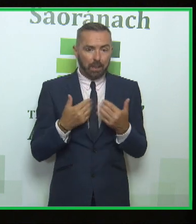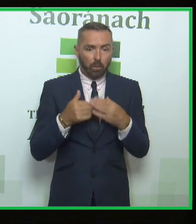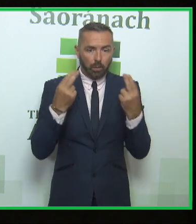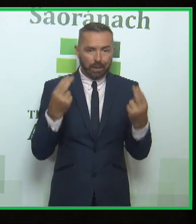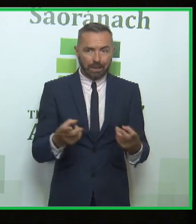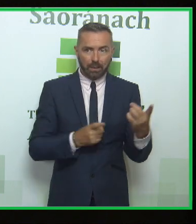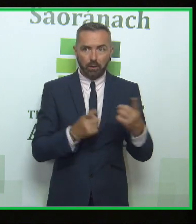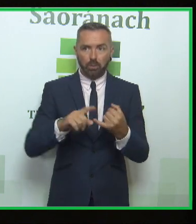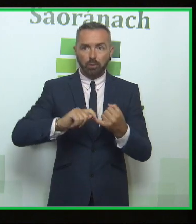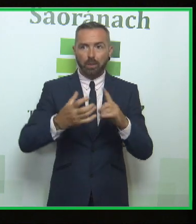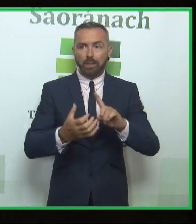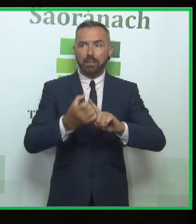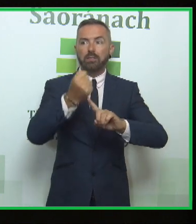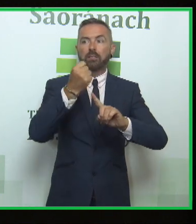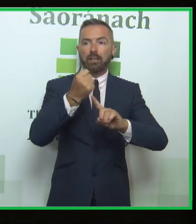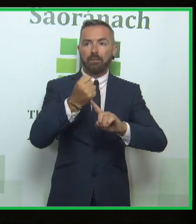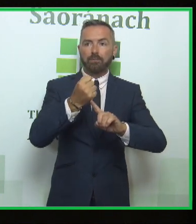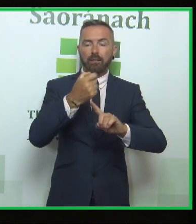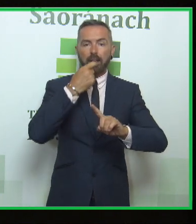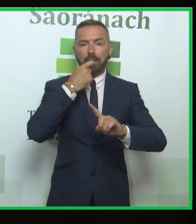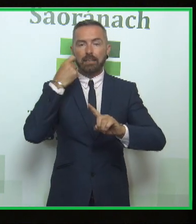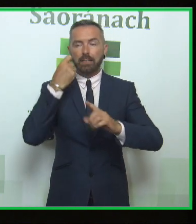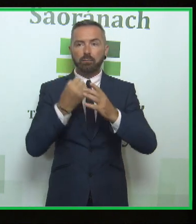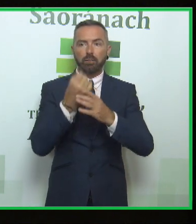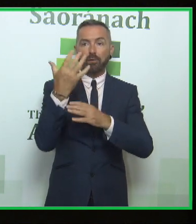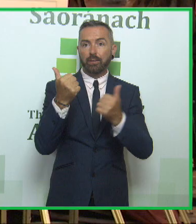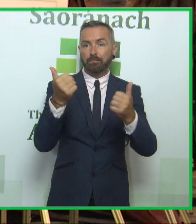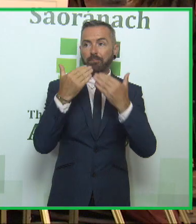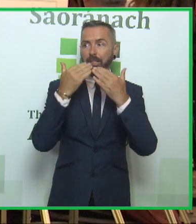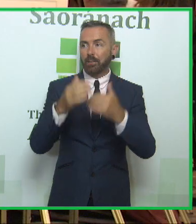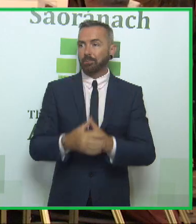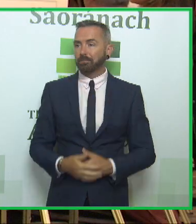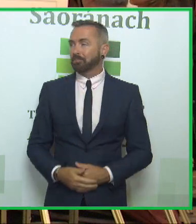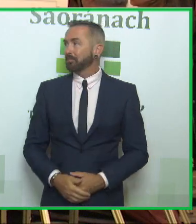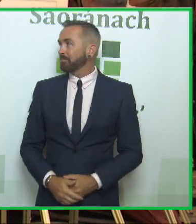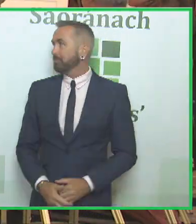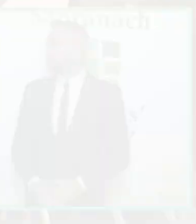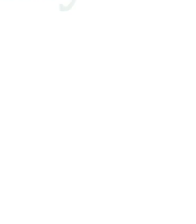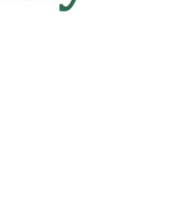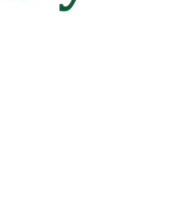do to advance addiction recovery. So thank you. Jo-Hanna. Thank you very much.